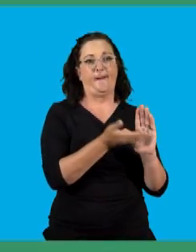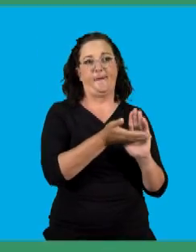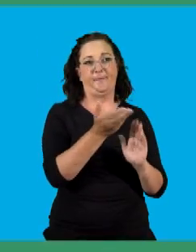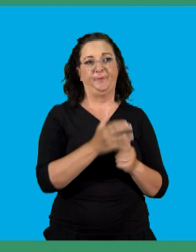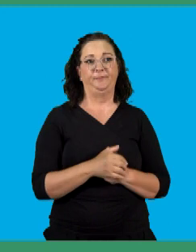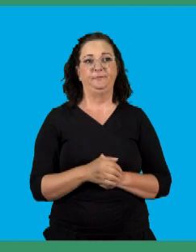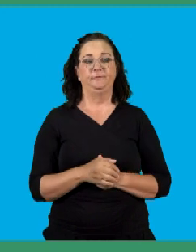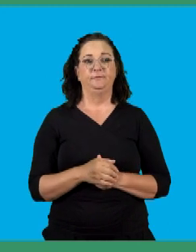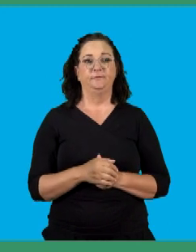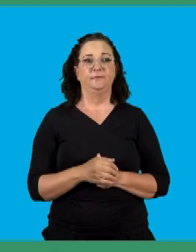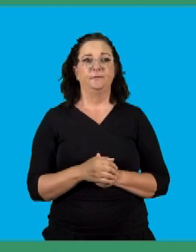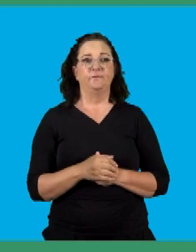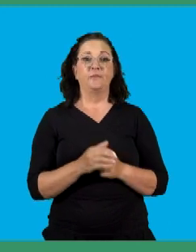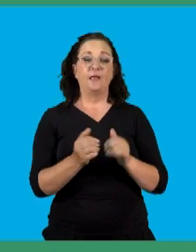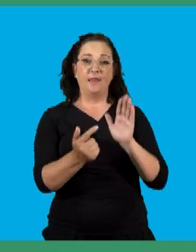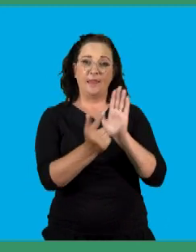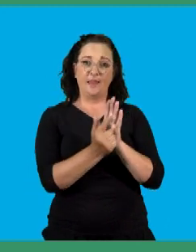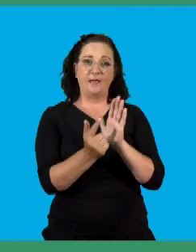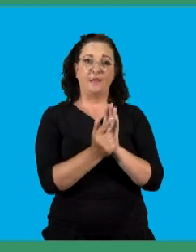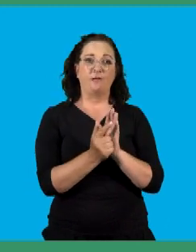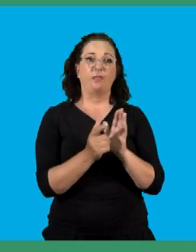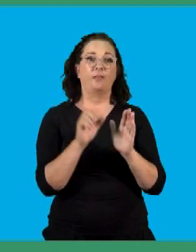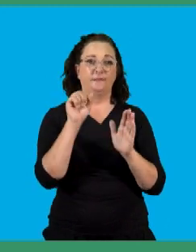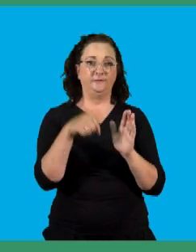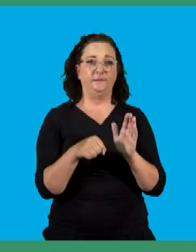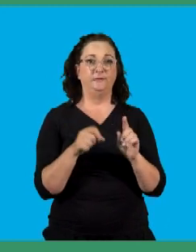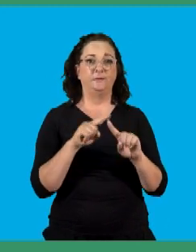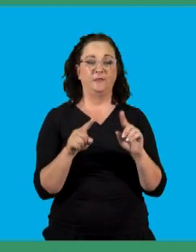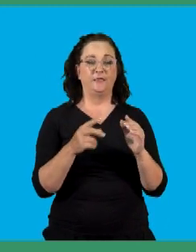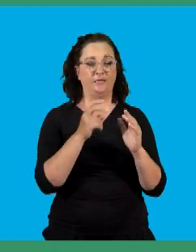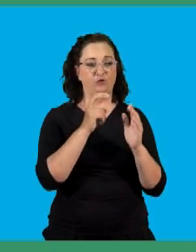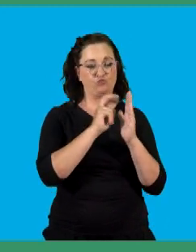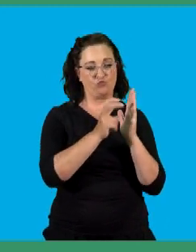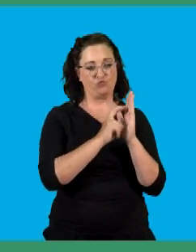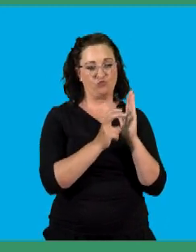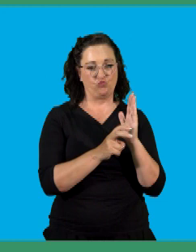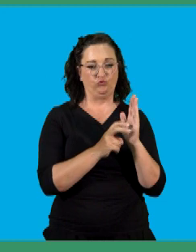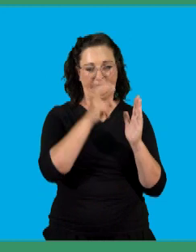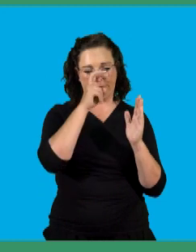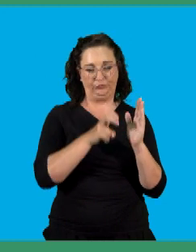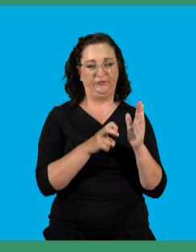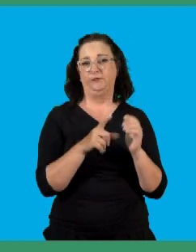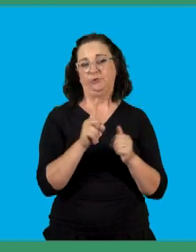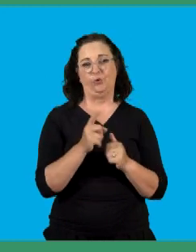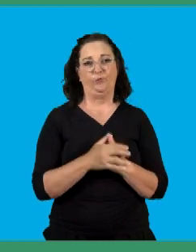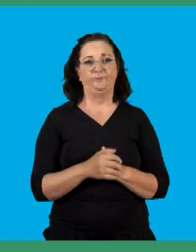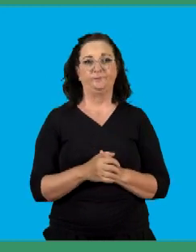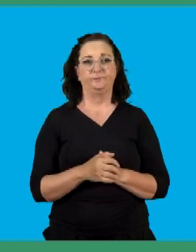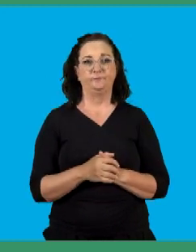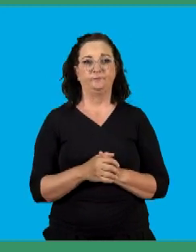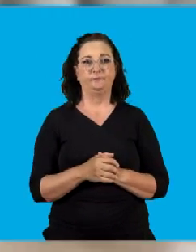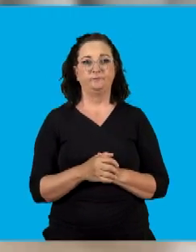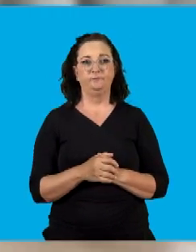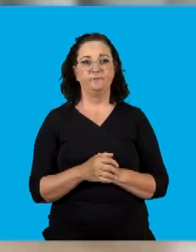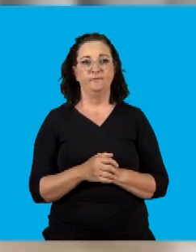legal entity and its operations are less strict than those of a public company. So